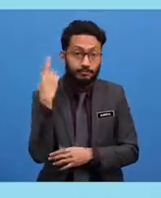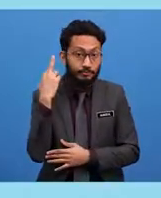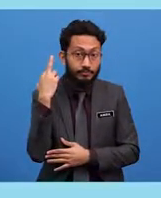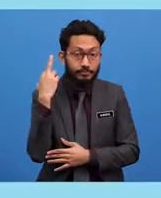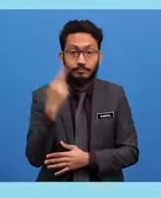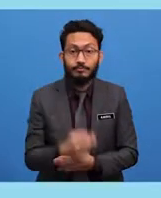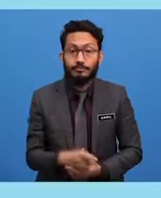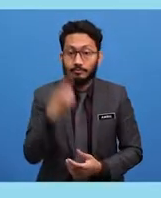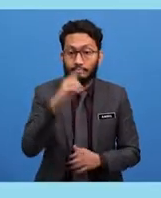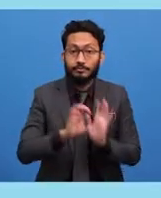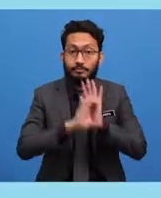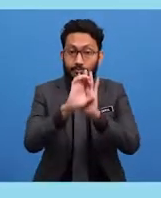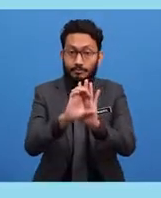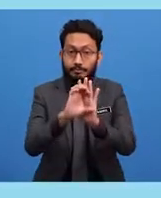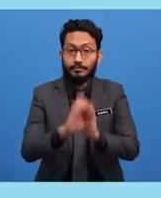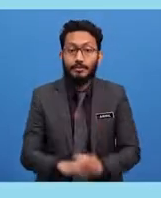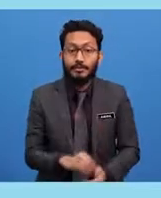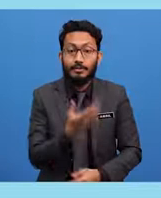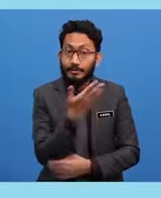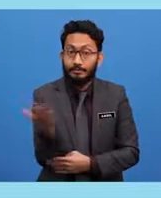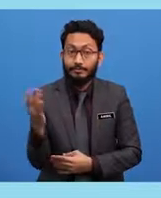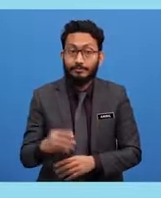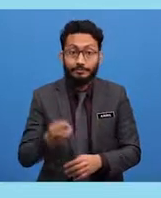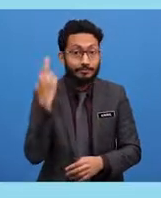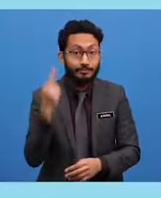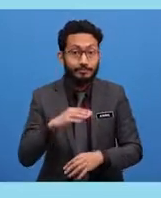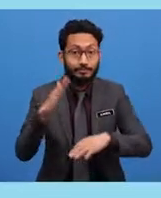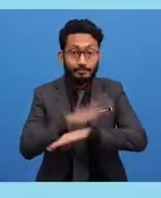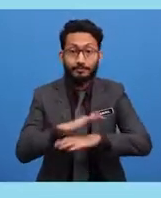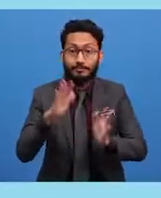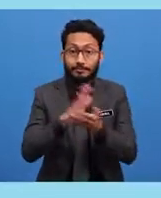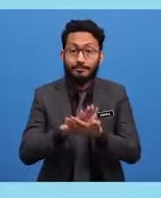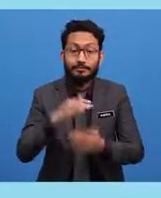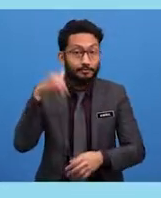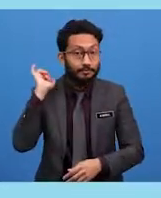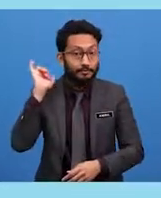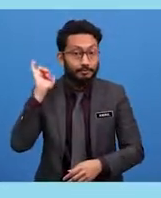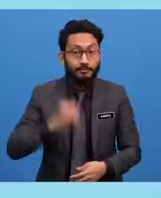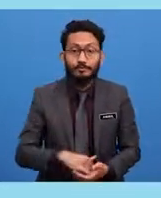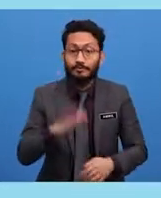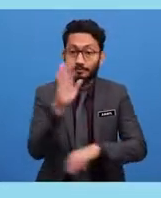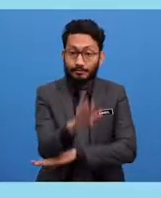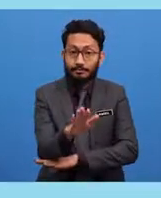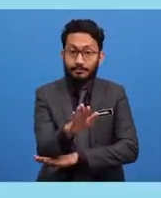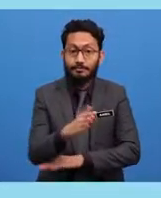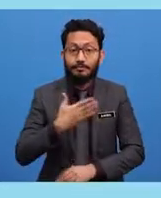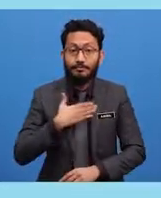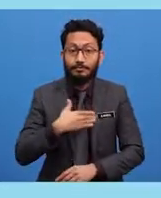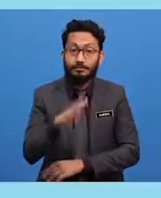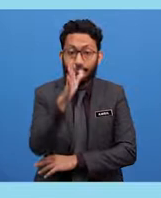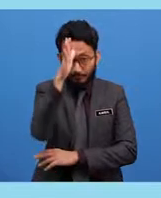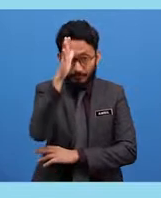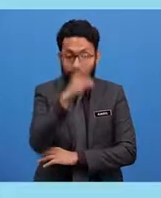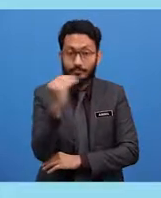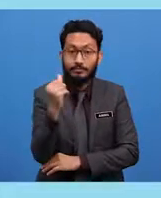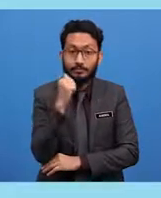For example, they were at school yesterday evening. My father and I